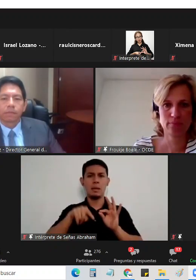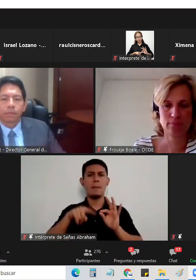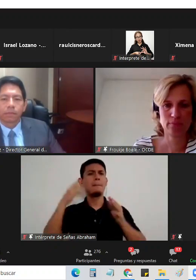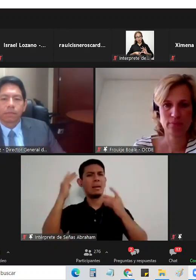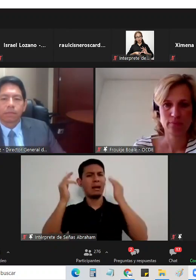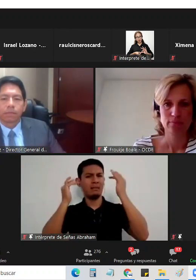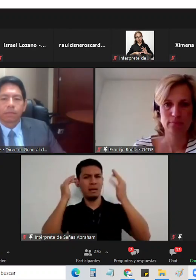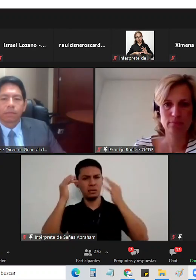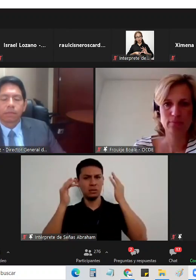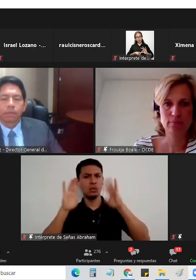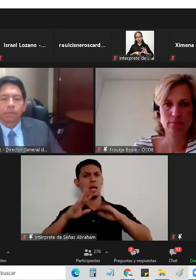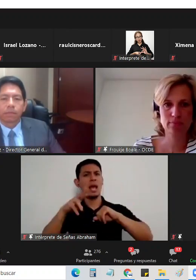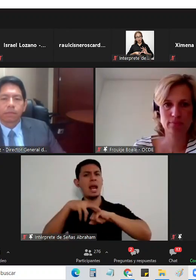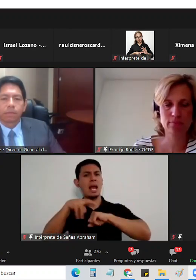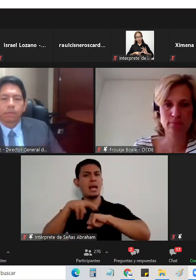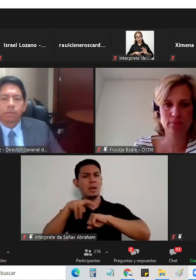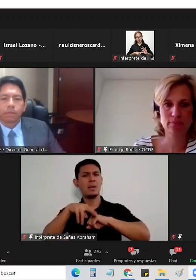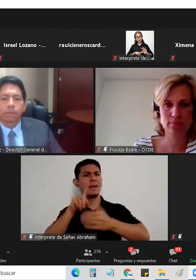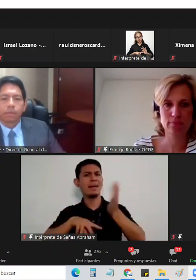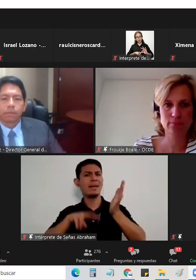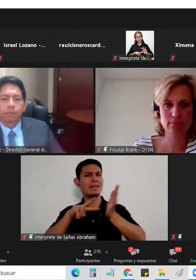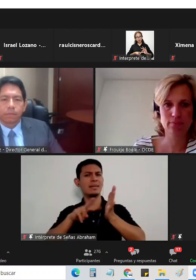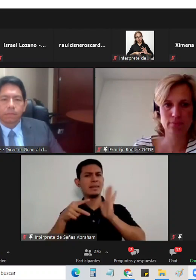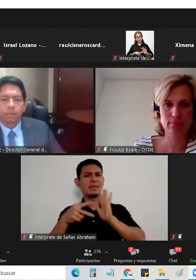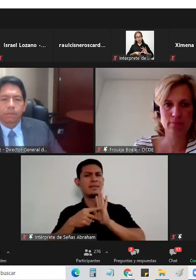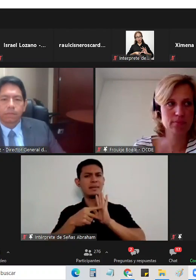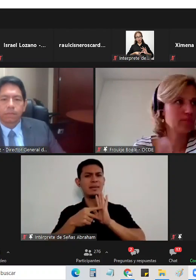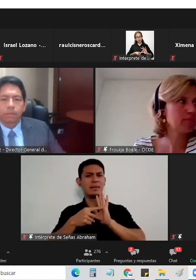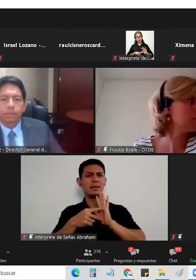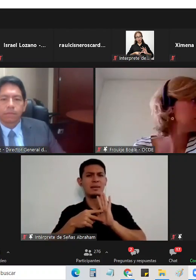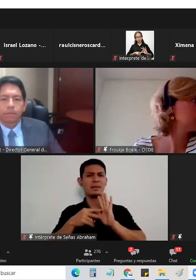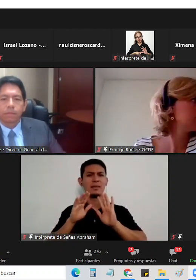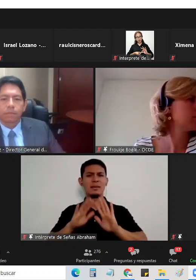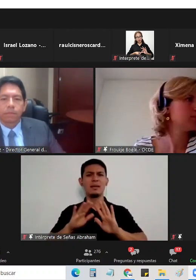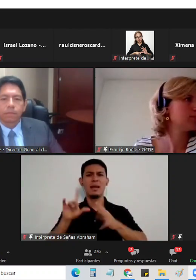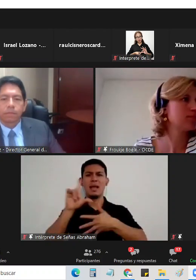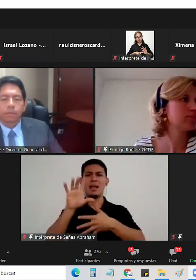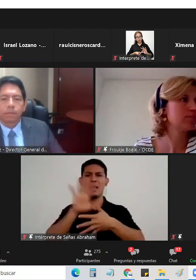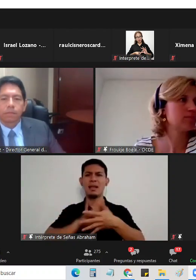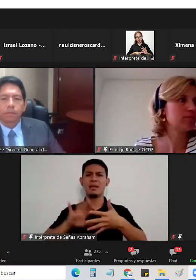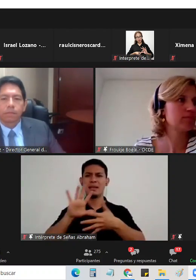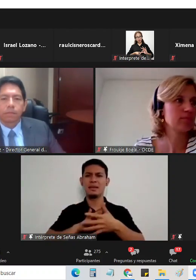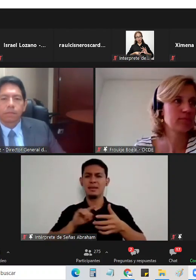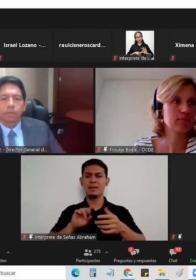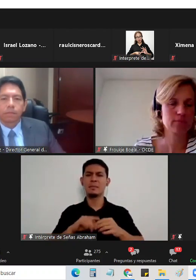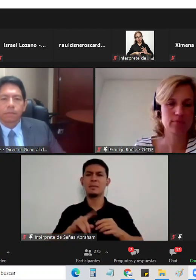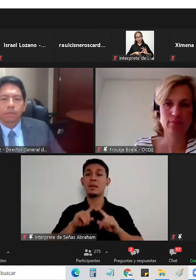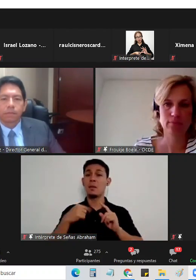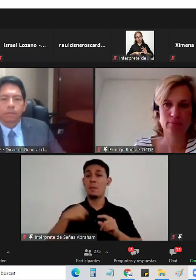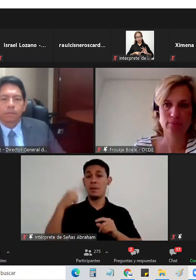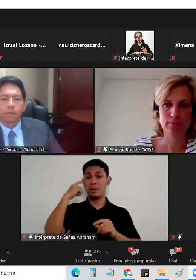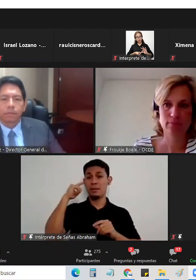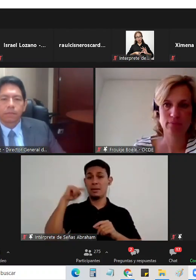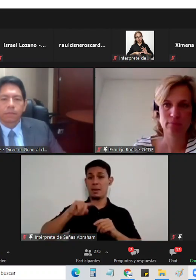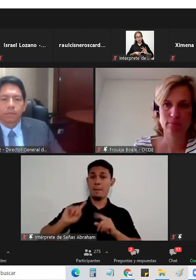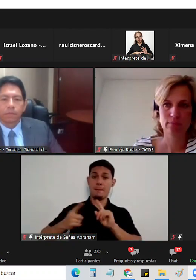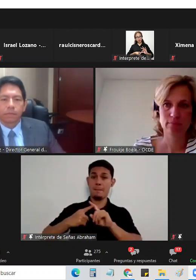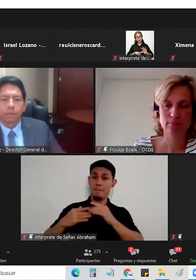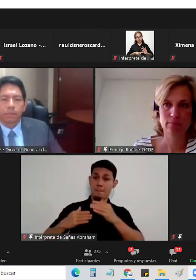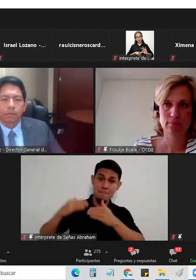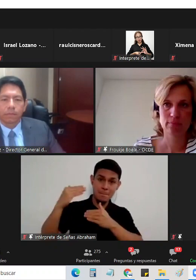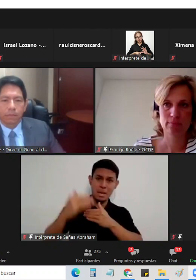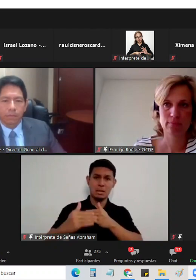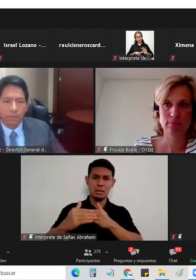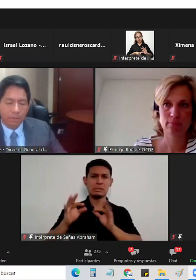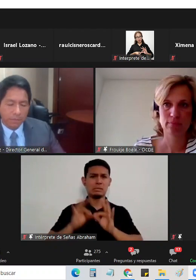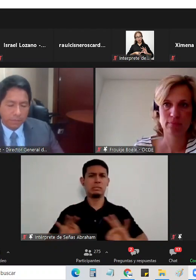cult in the reflection for the region about what does due diligence mean in latin america this first step